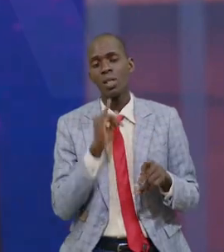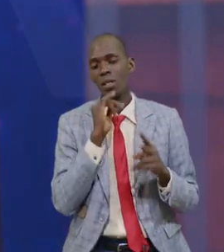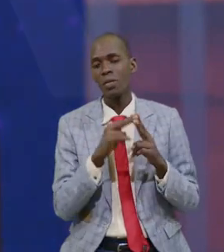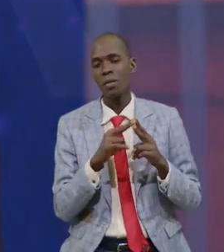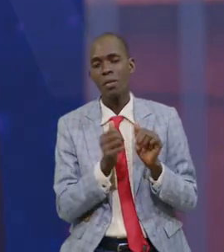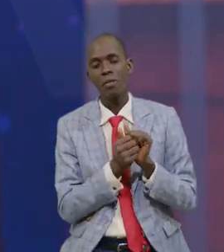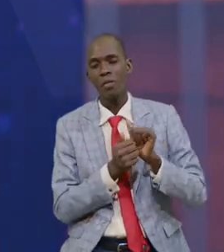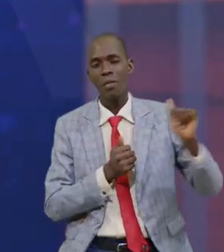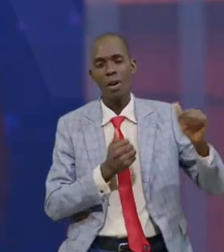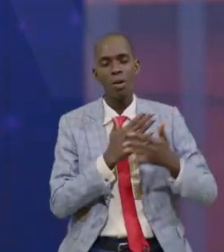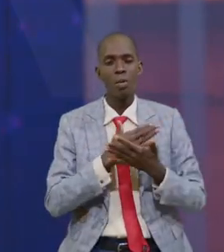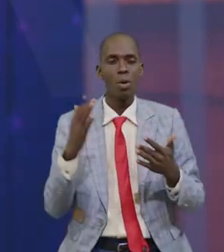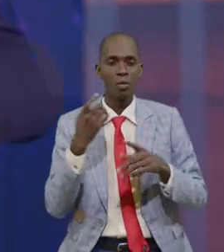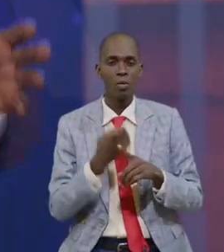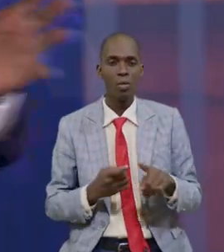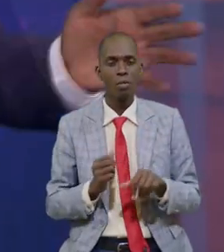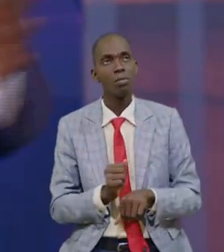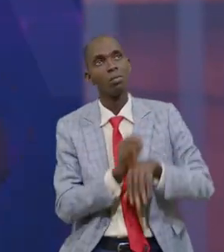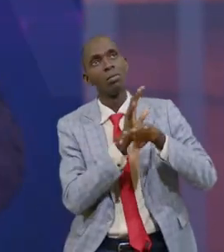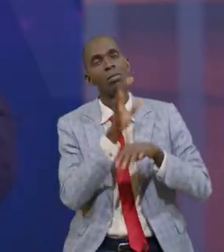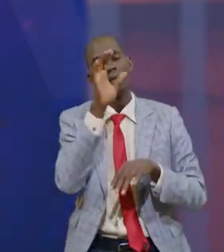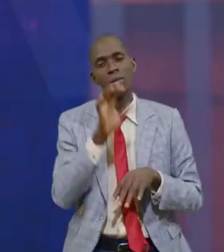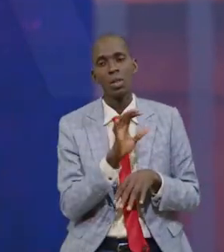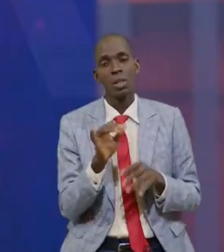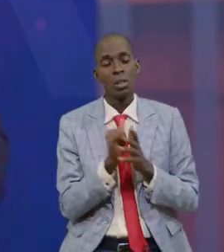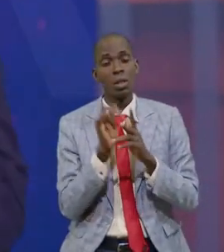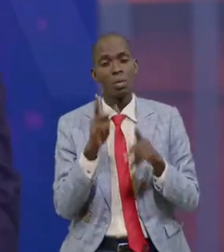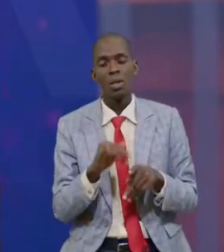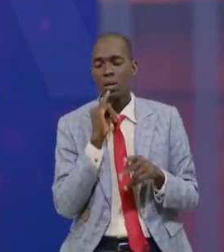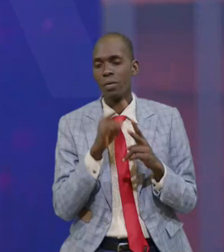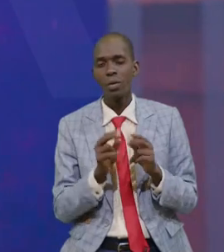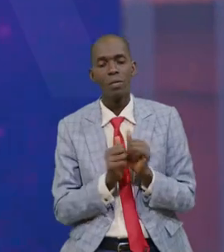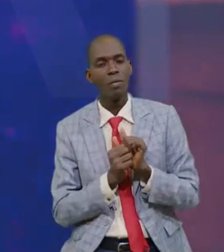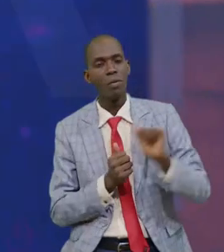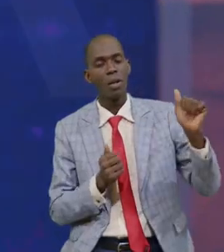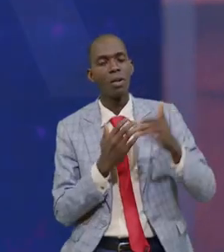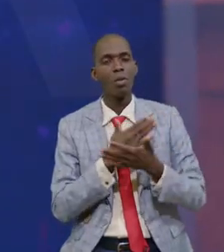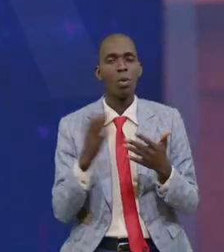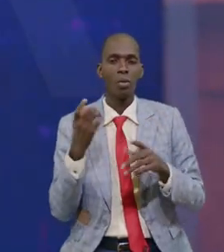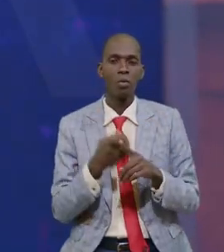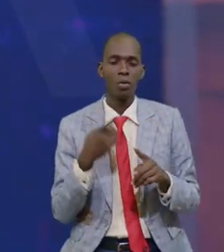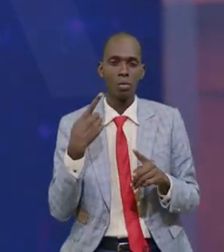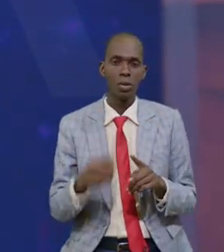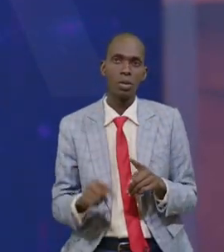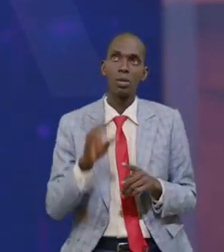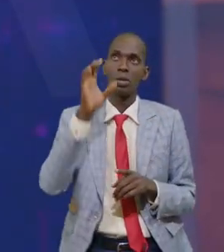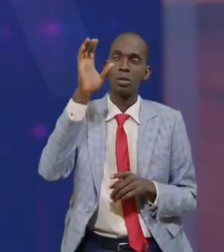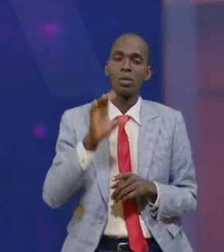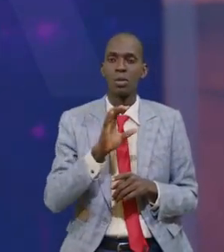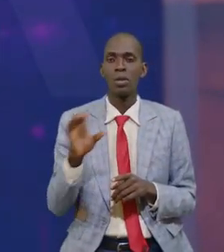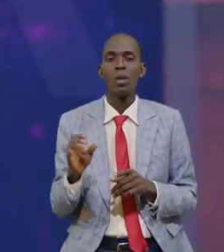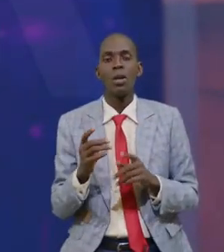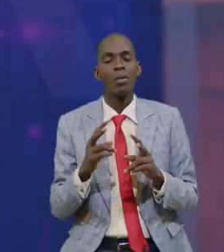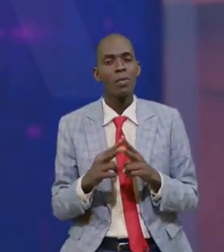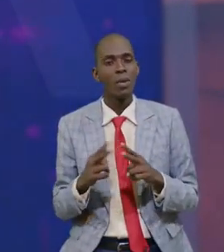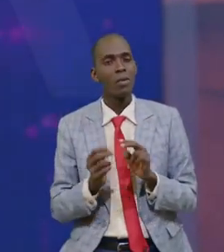so far away from the cross. Is so far away from the time Jesus said,